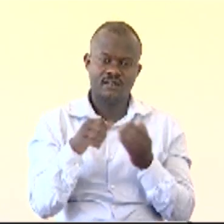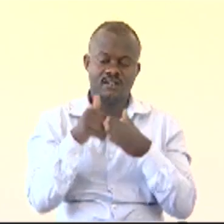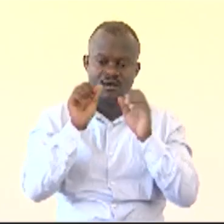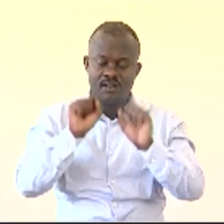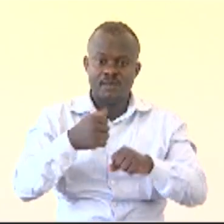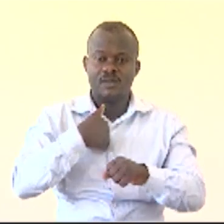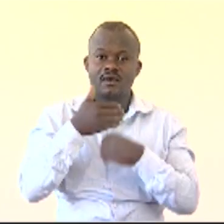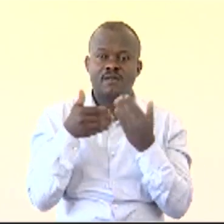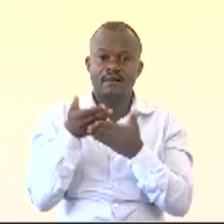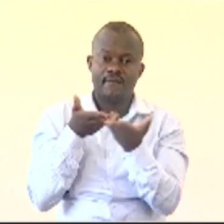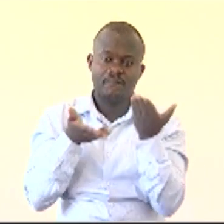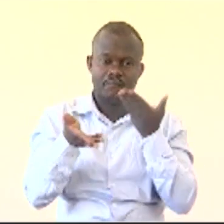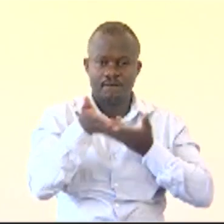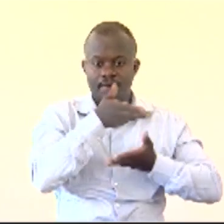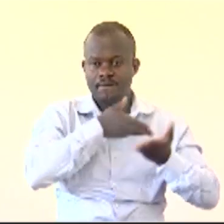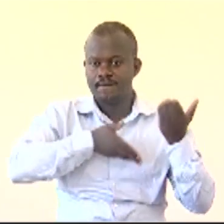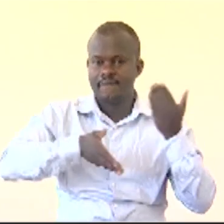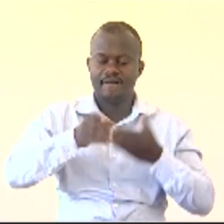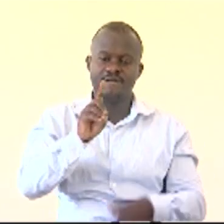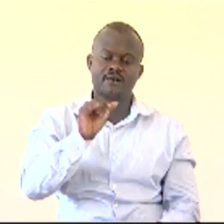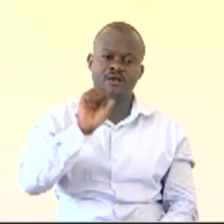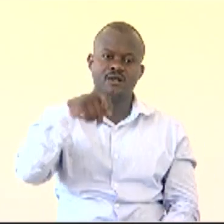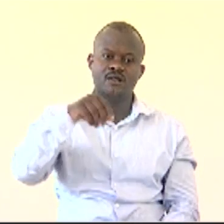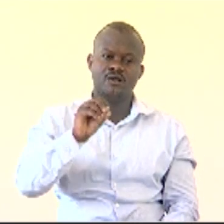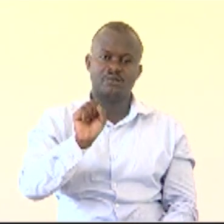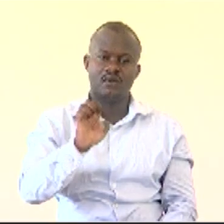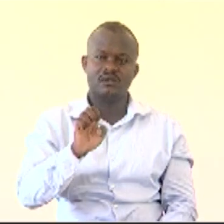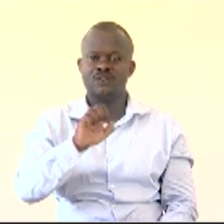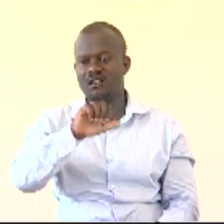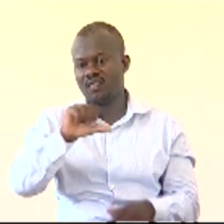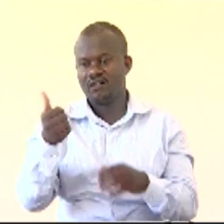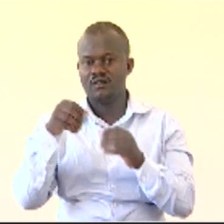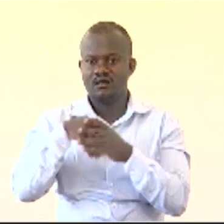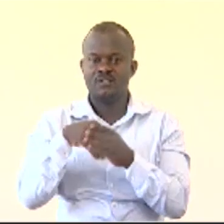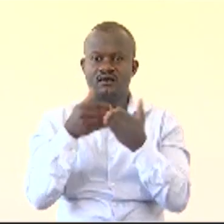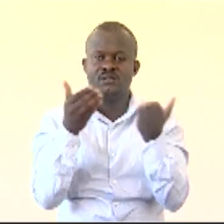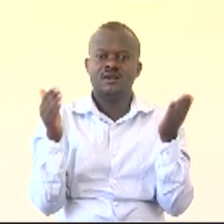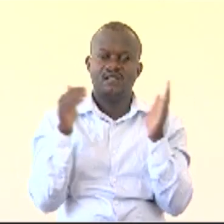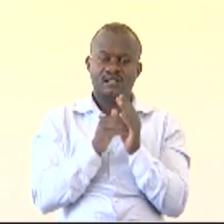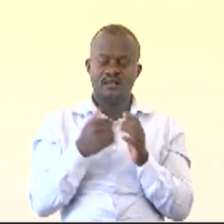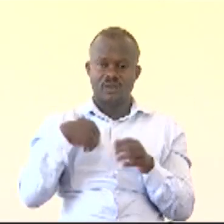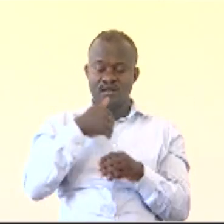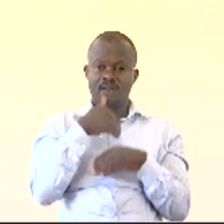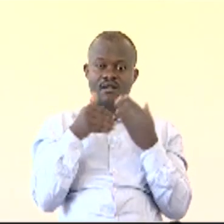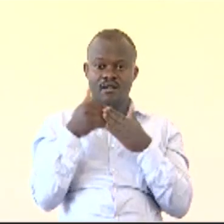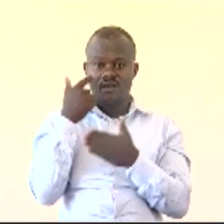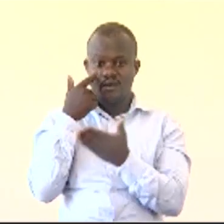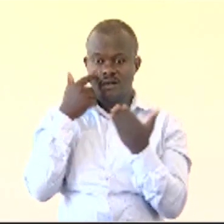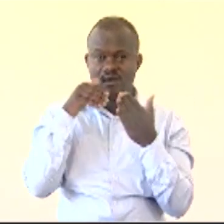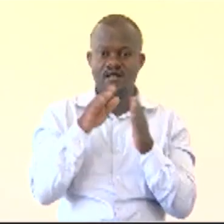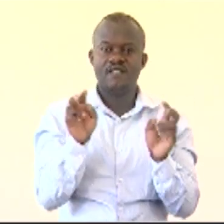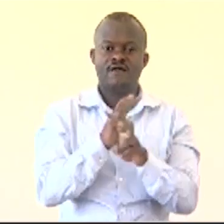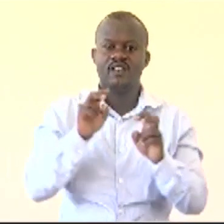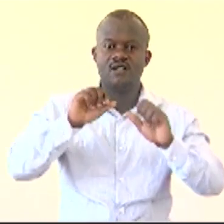they could just be dispose the wastes into the latrines. And even we must be having what you call a very